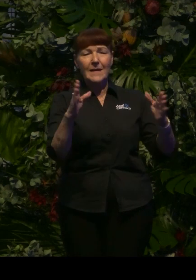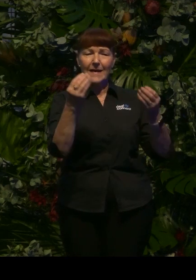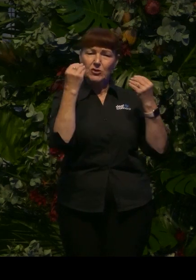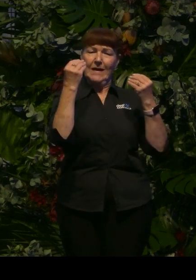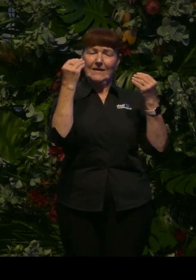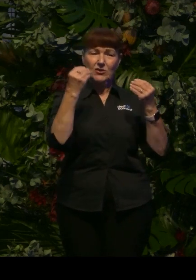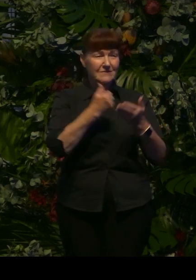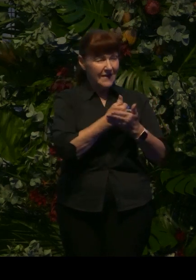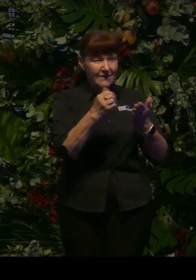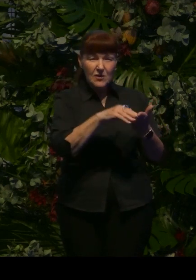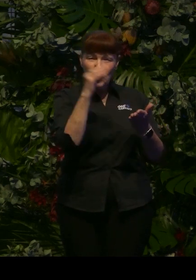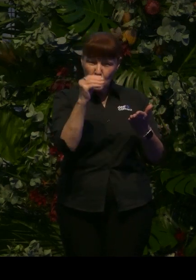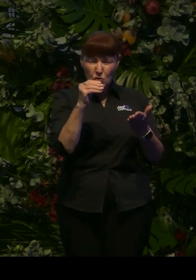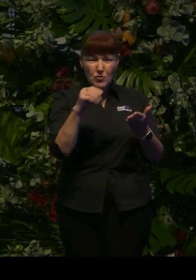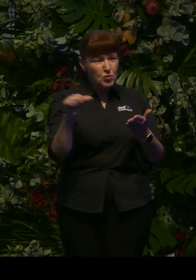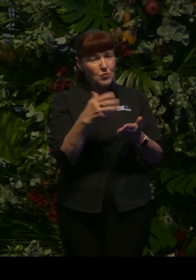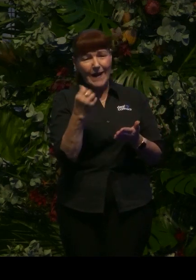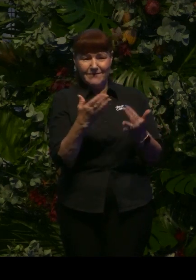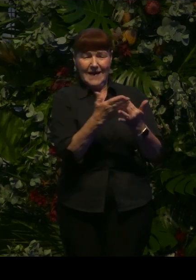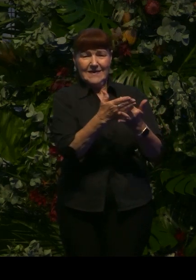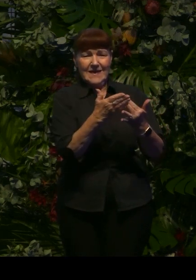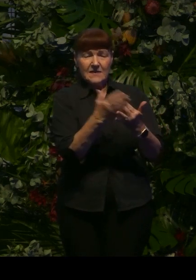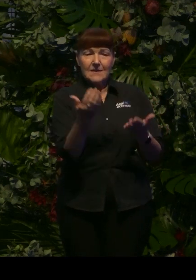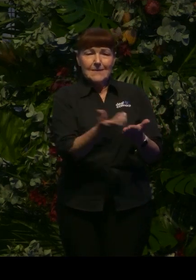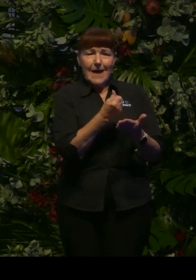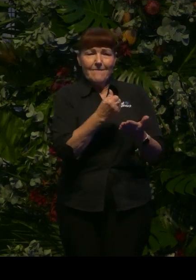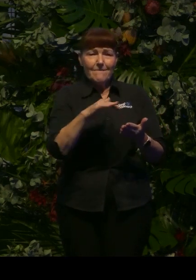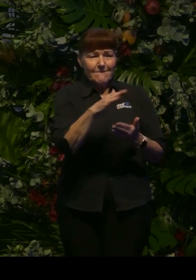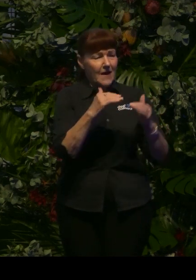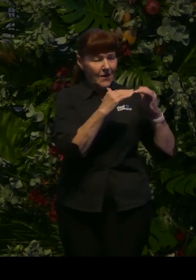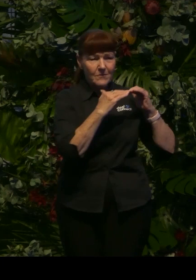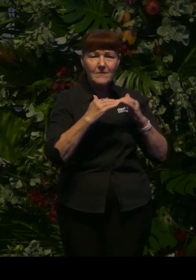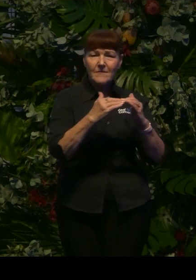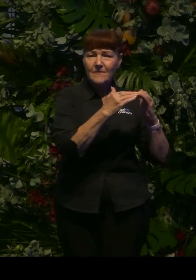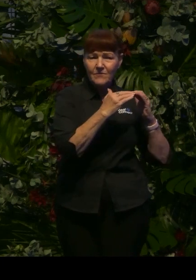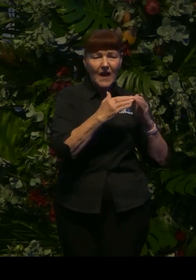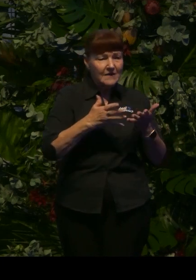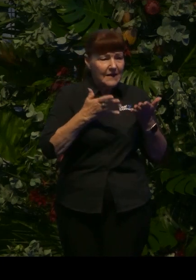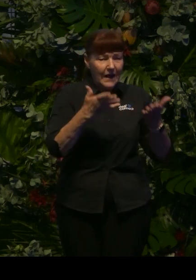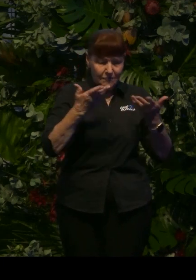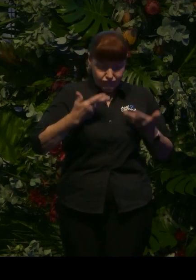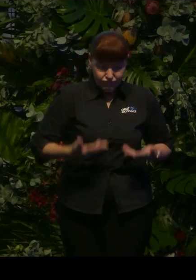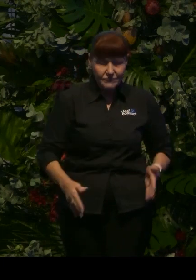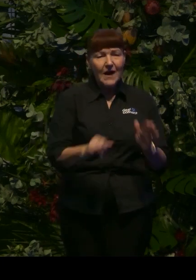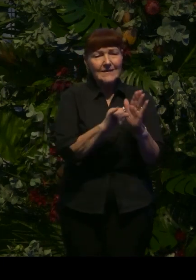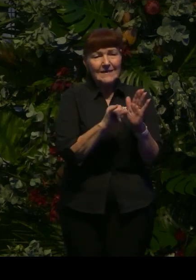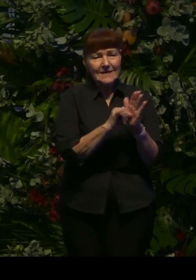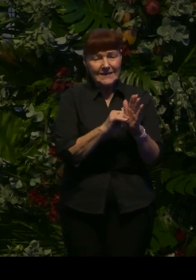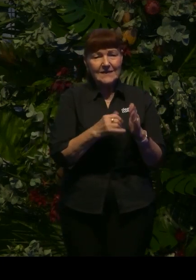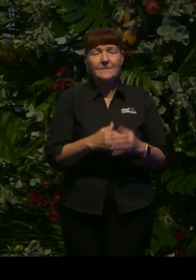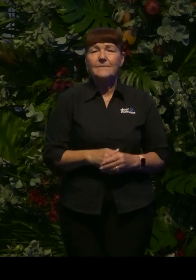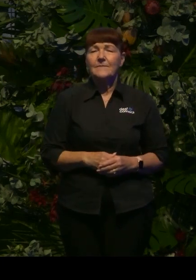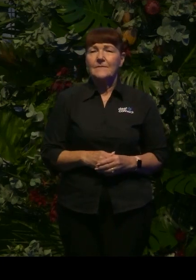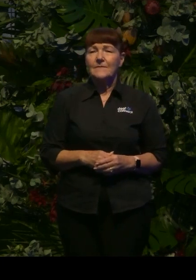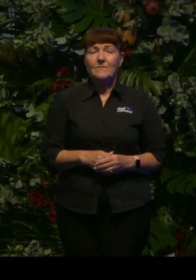Every student deserves a quality education and a safe, just, equitable, and identity-affirming school environment.